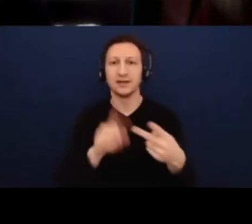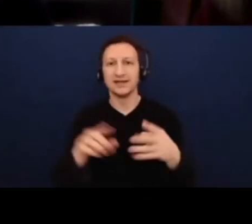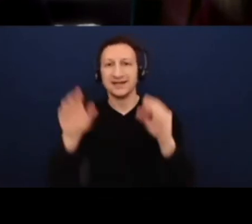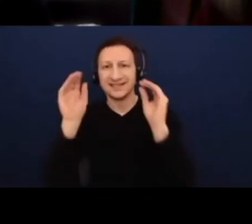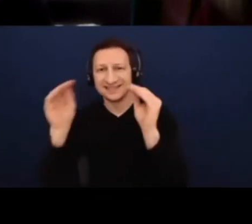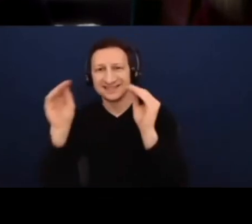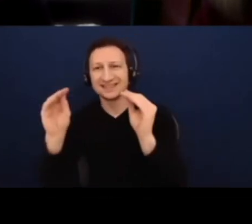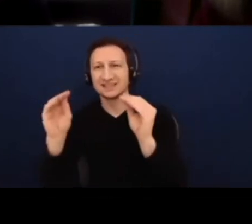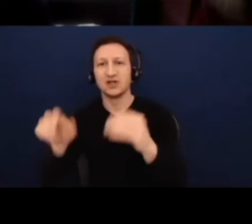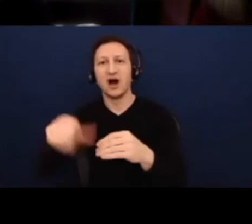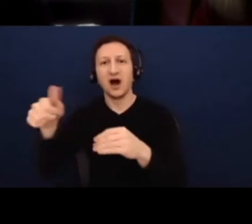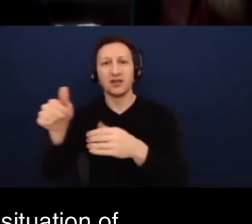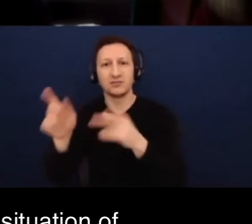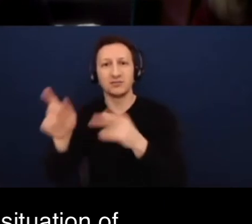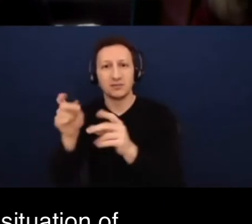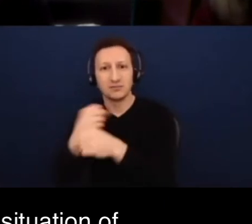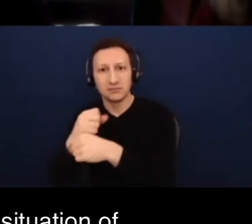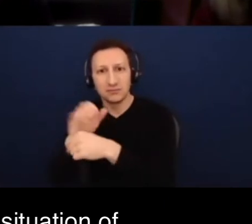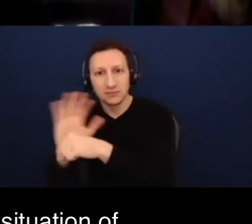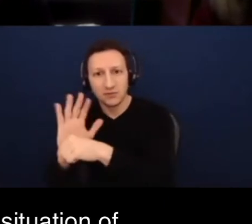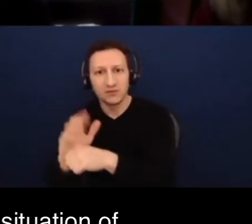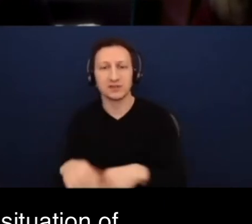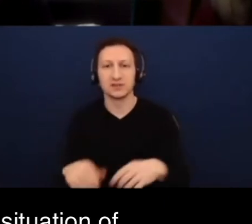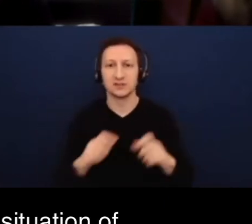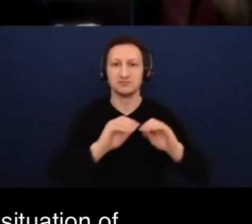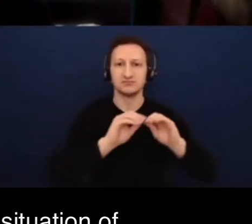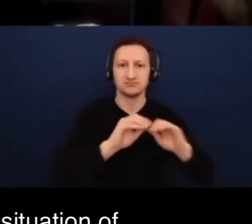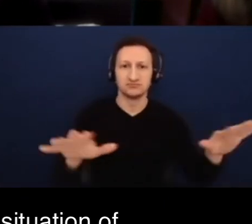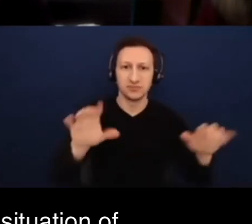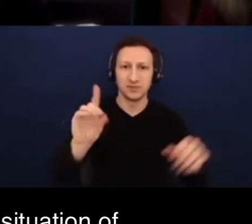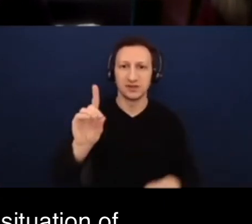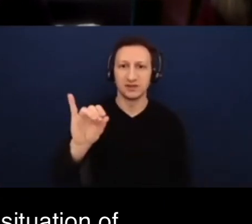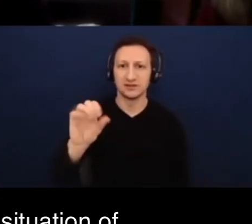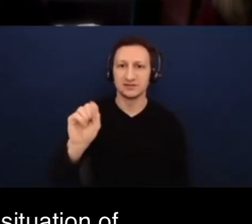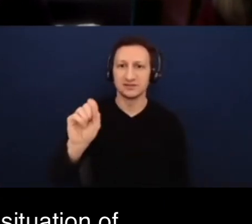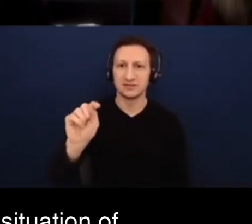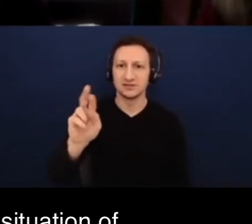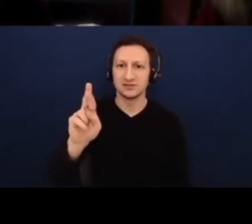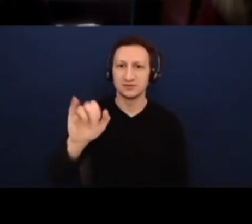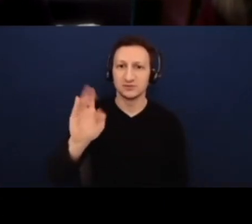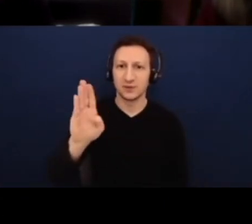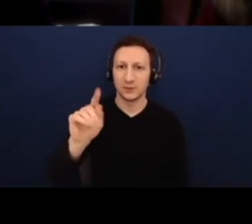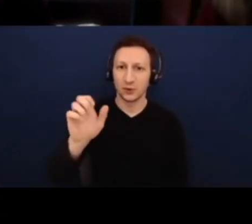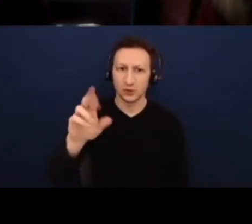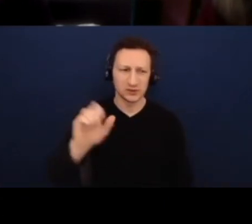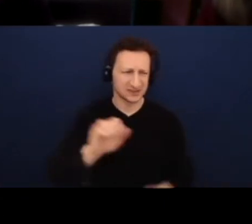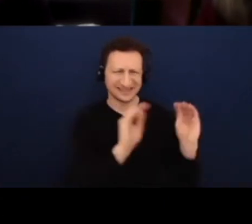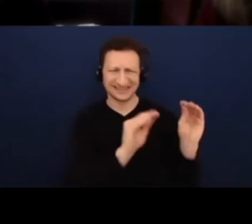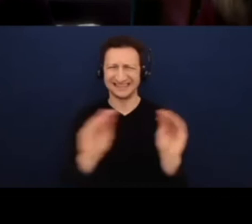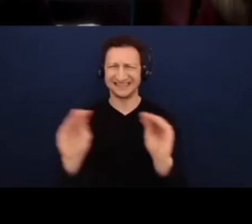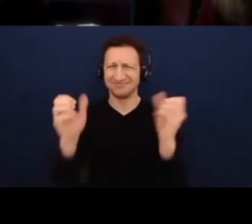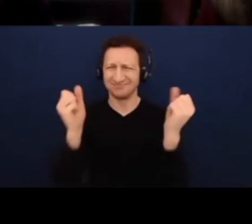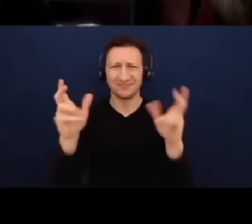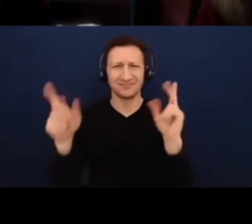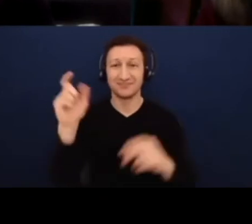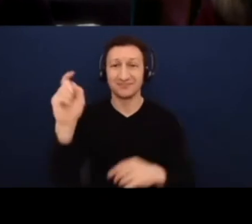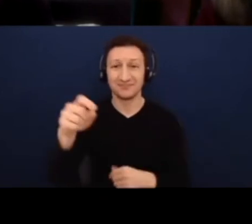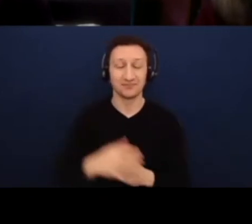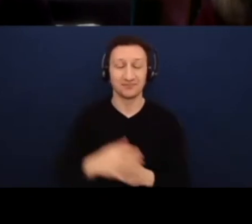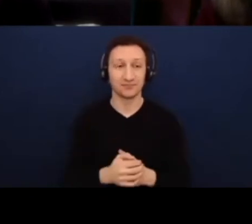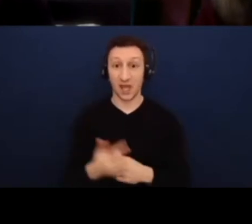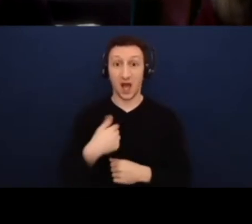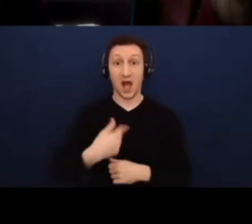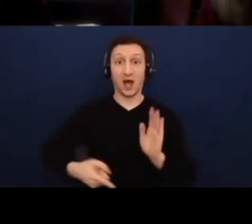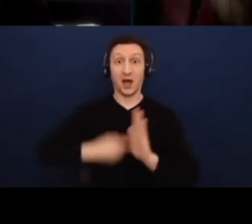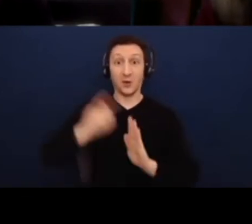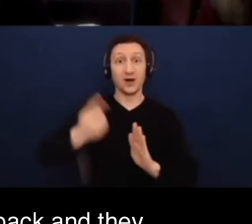it's distributors. And I had the situation of having sent a very short film with audio description to a festival,